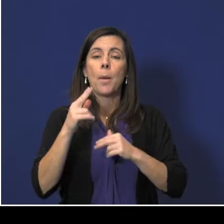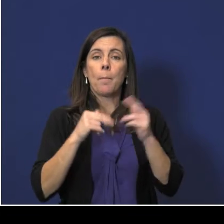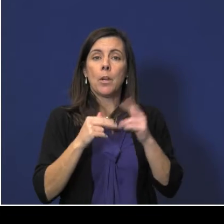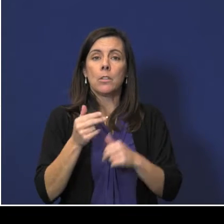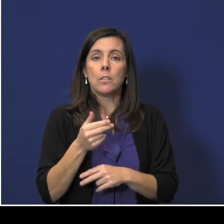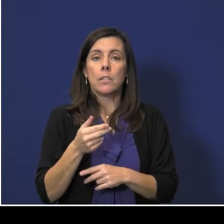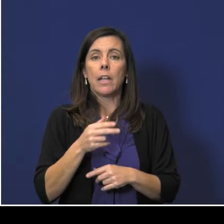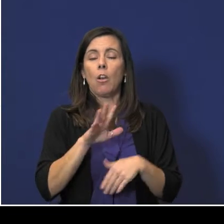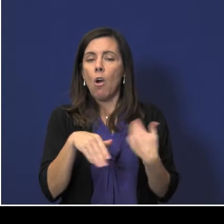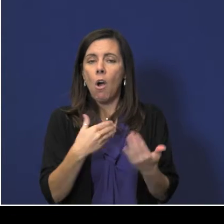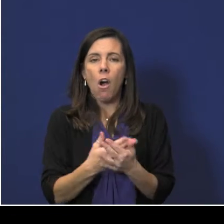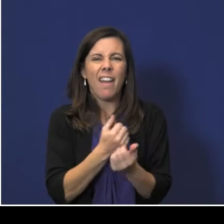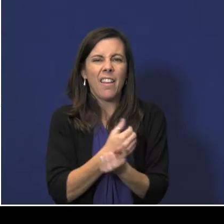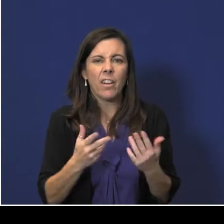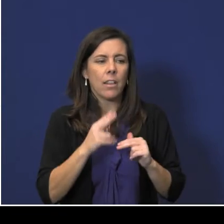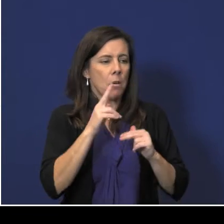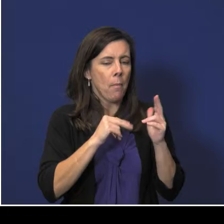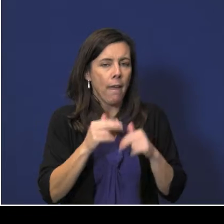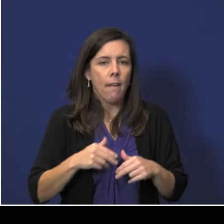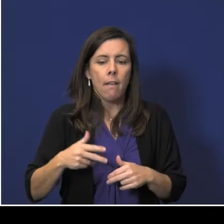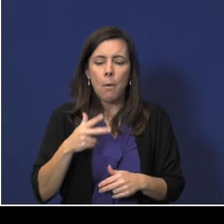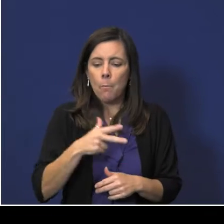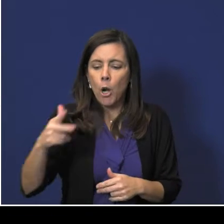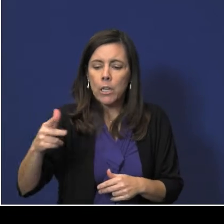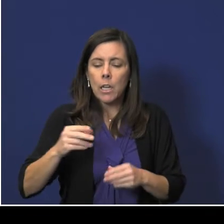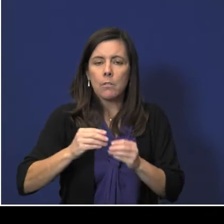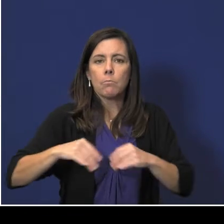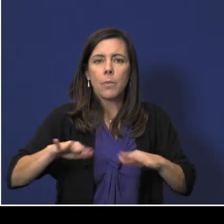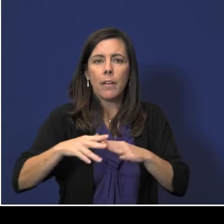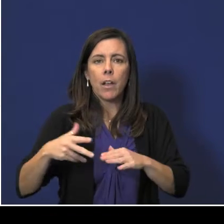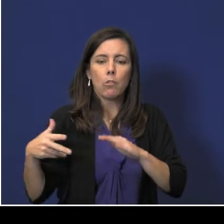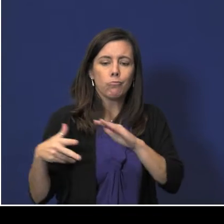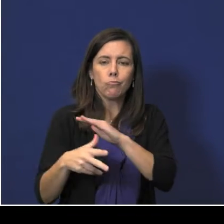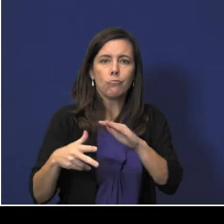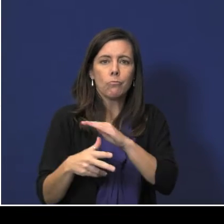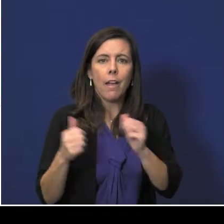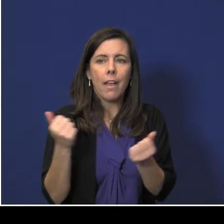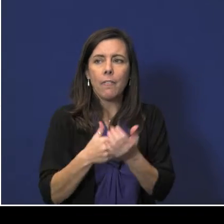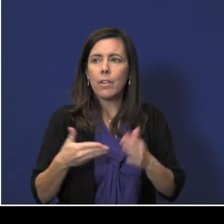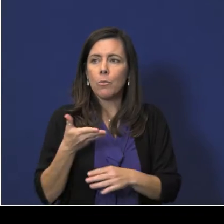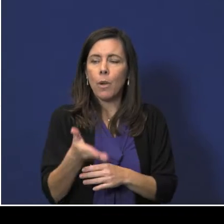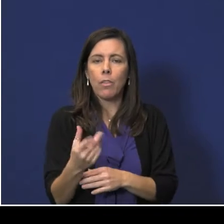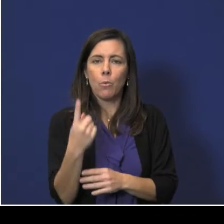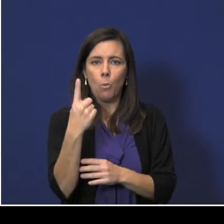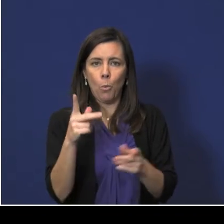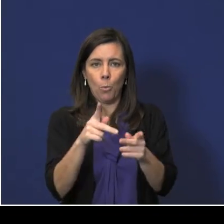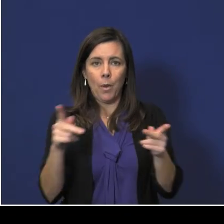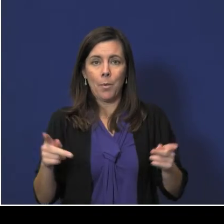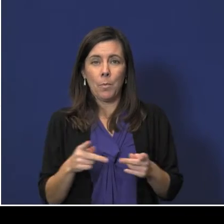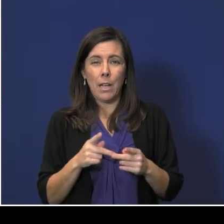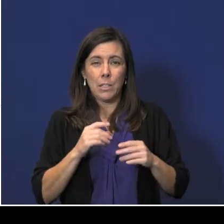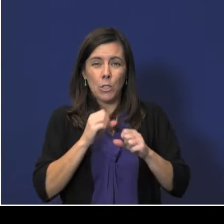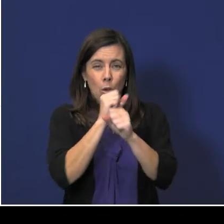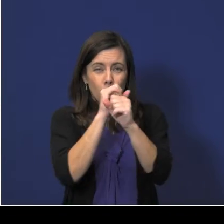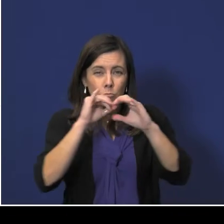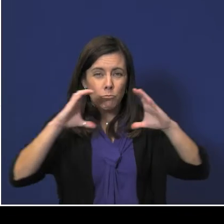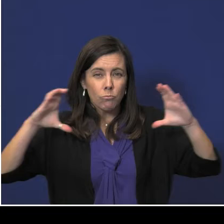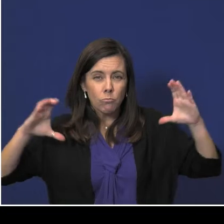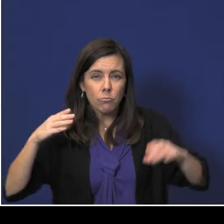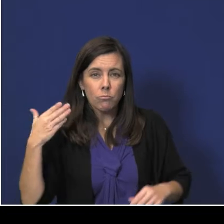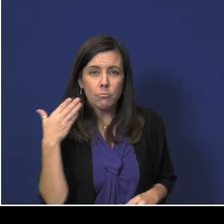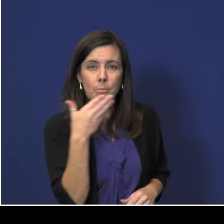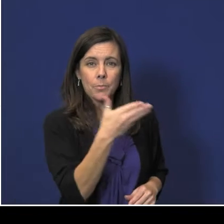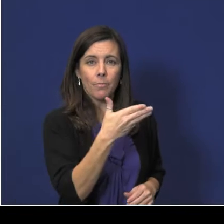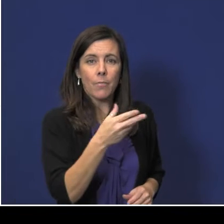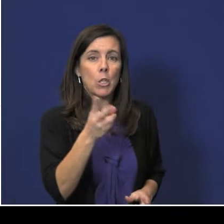parking, paving, delivery, loading areas efficiently on one site. So zooming in a little bit, here's the site plan so that you